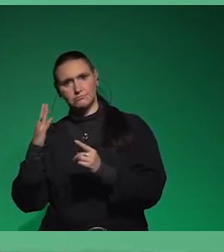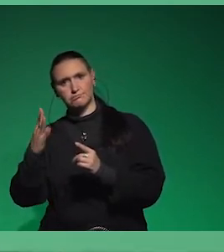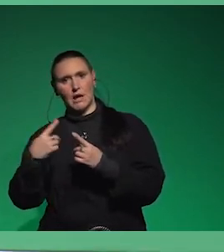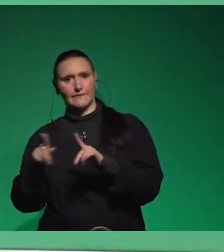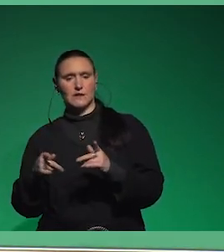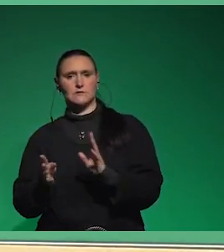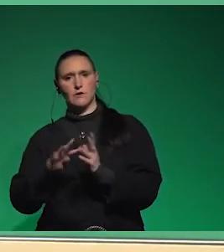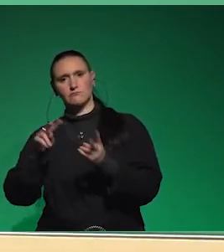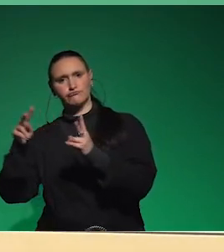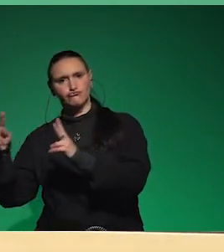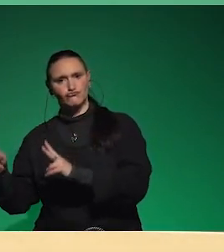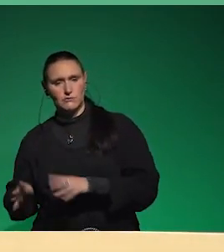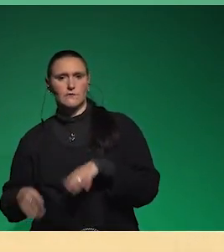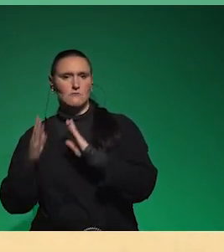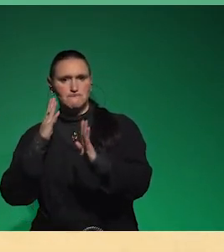gaining experiences.